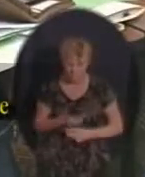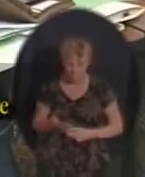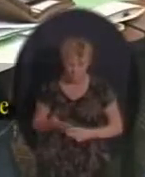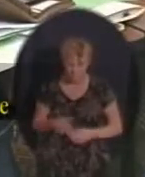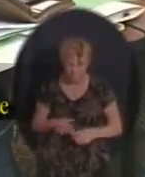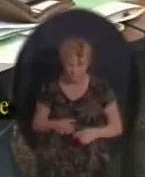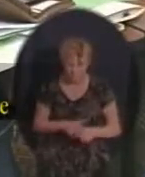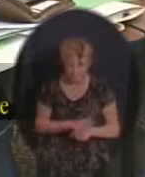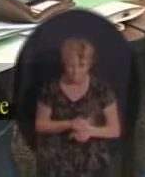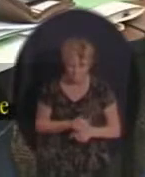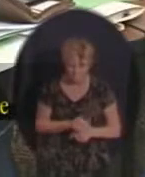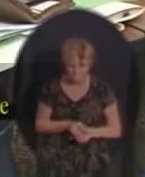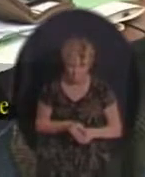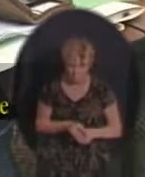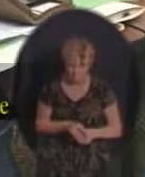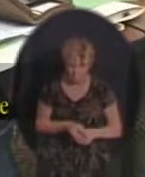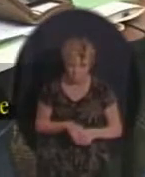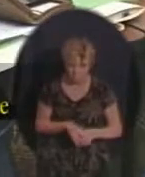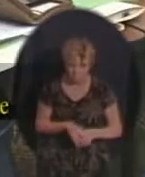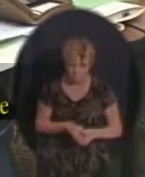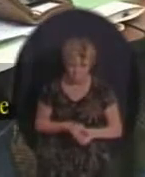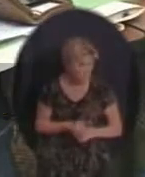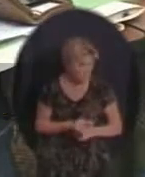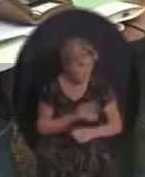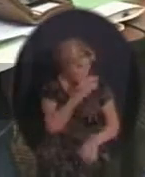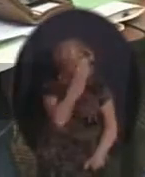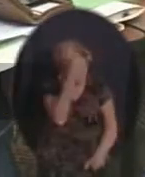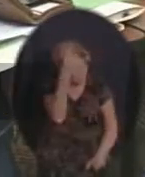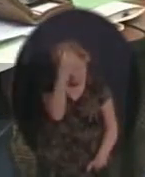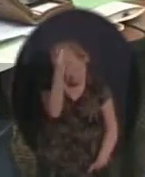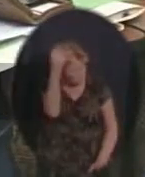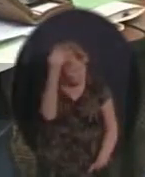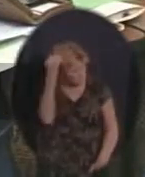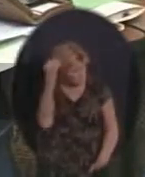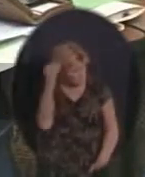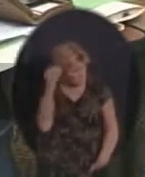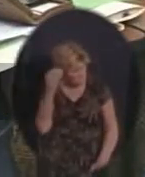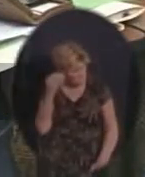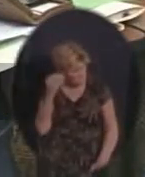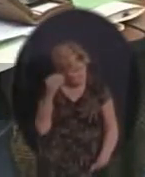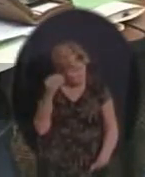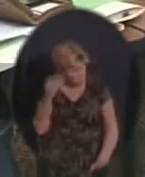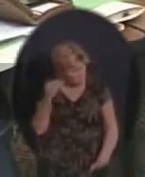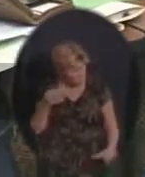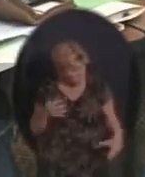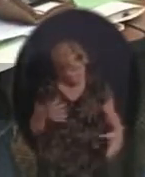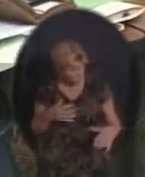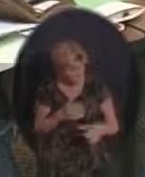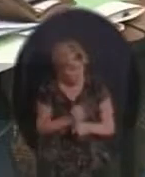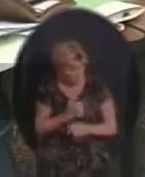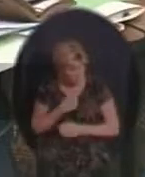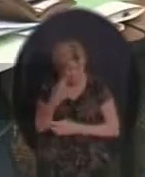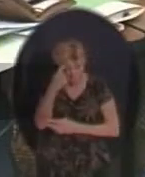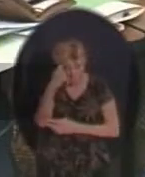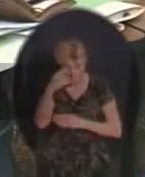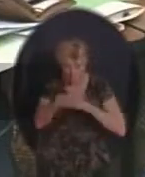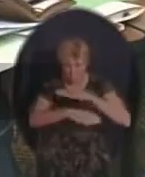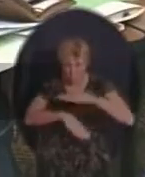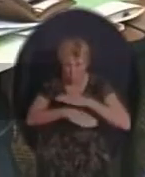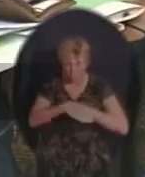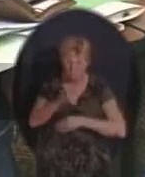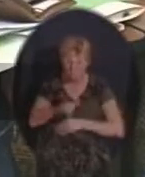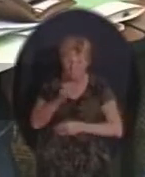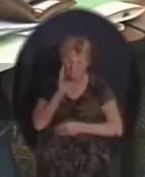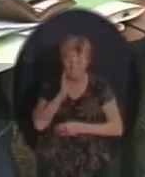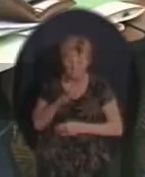different factors. And I think that basically then just covers us for doing the maximum we possibly can with funding